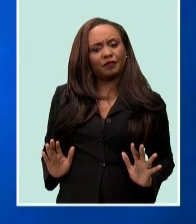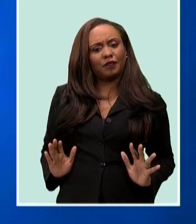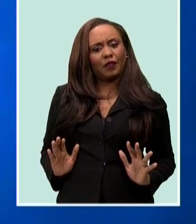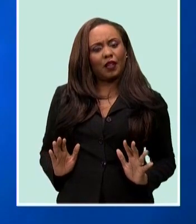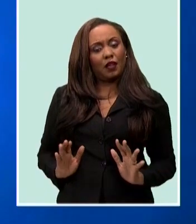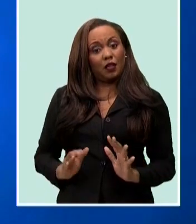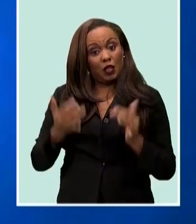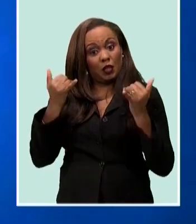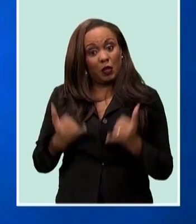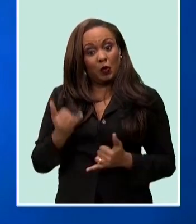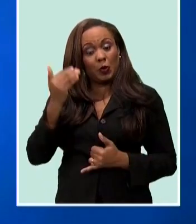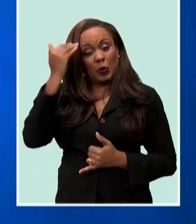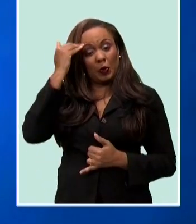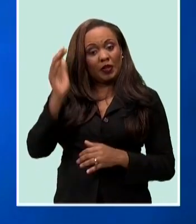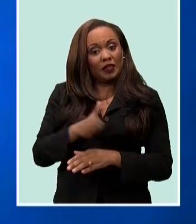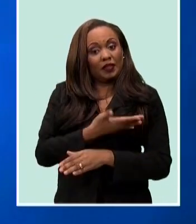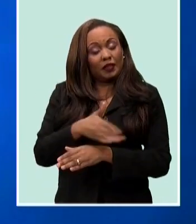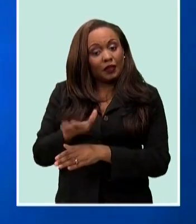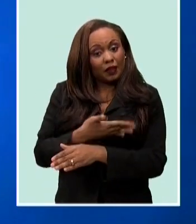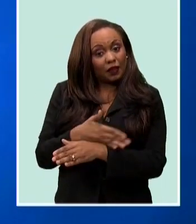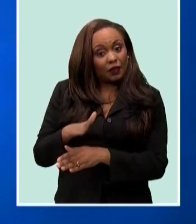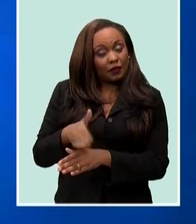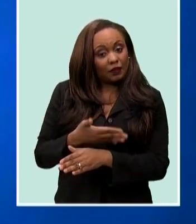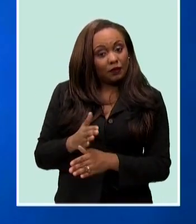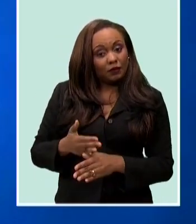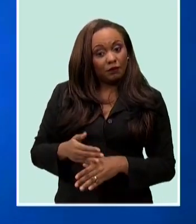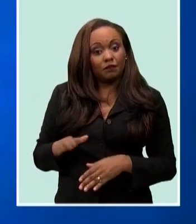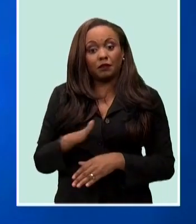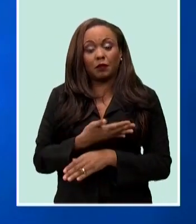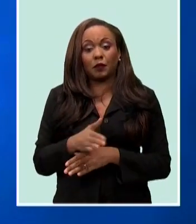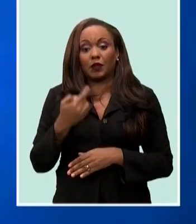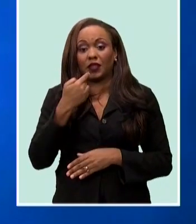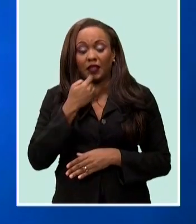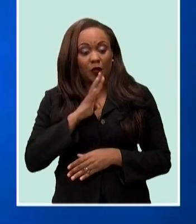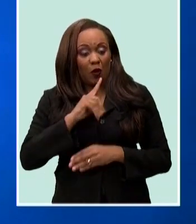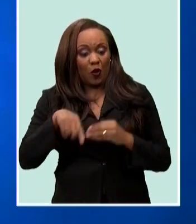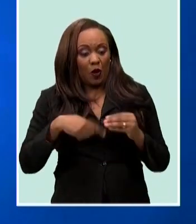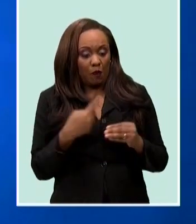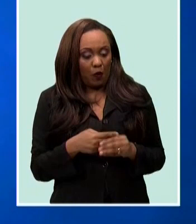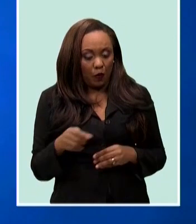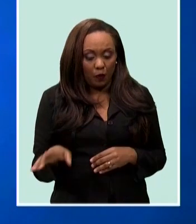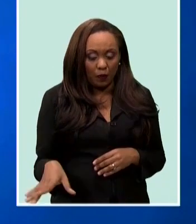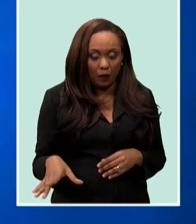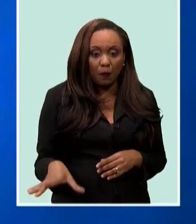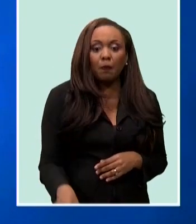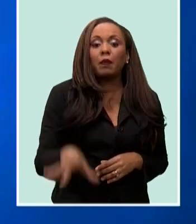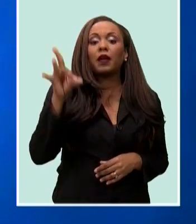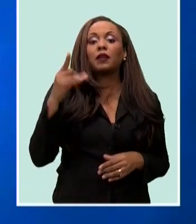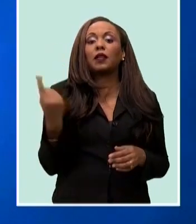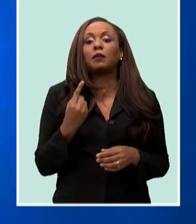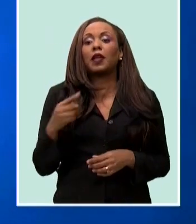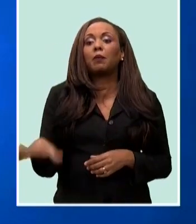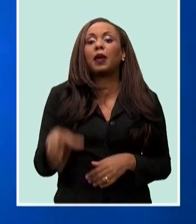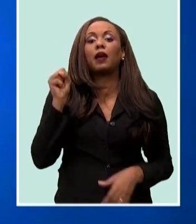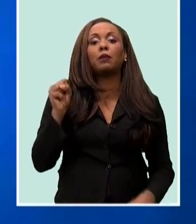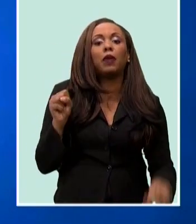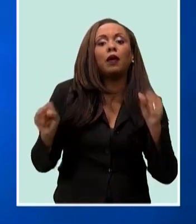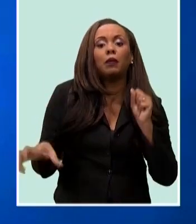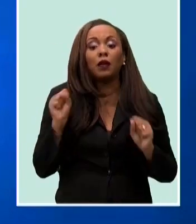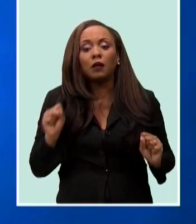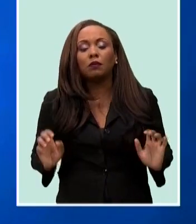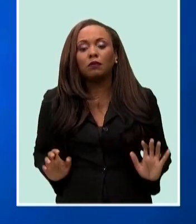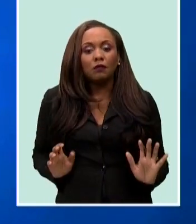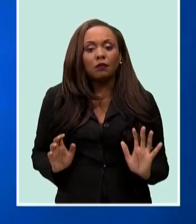song that is playing. The song, has the lyrics in it, pick up something. And based on